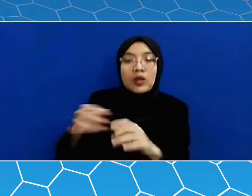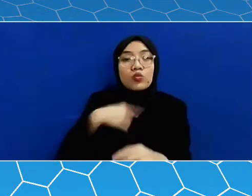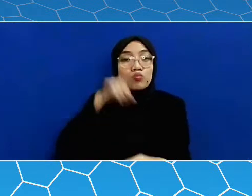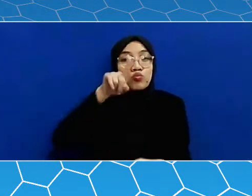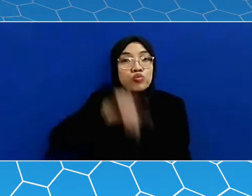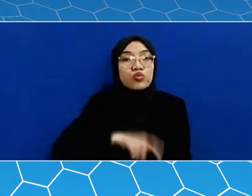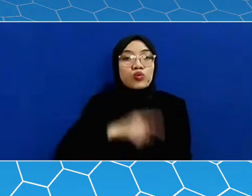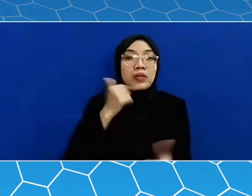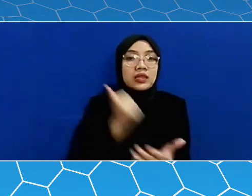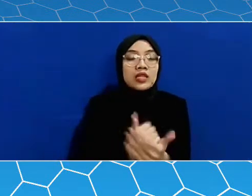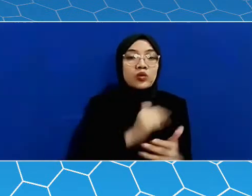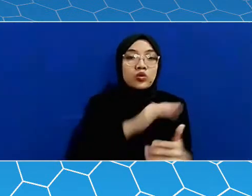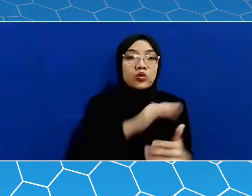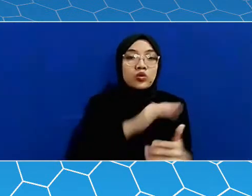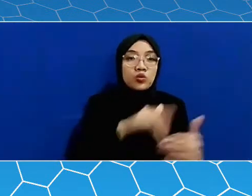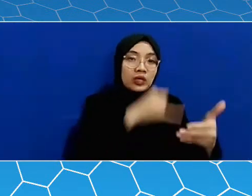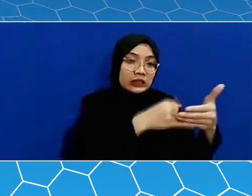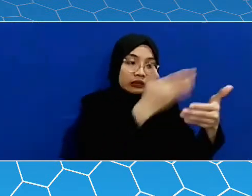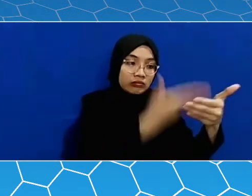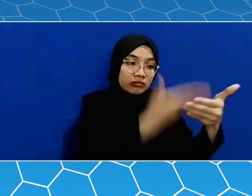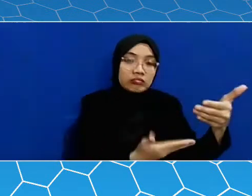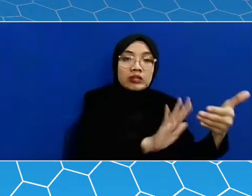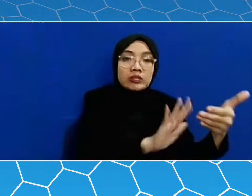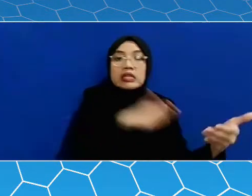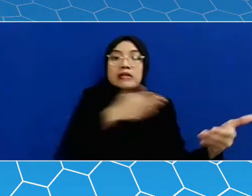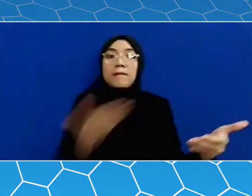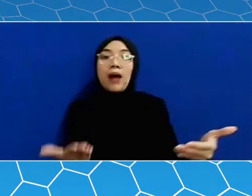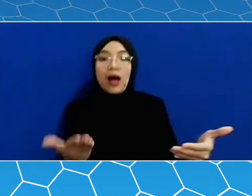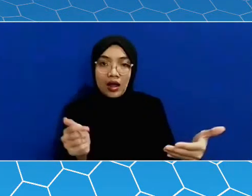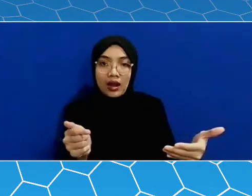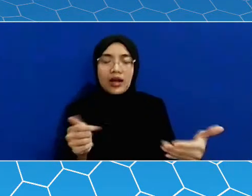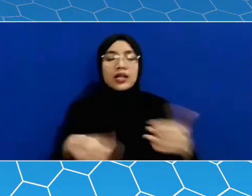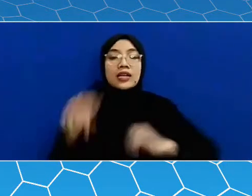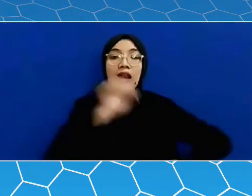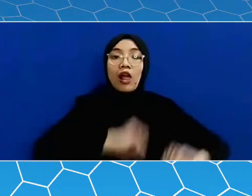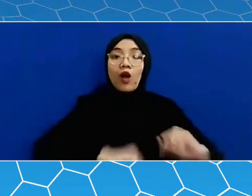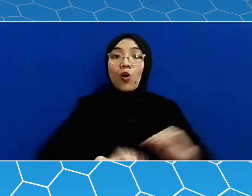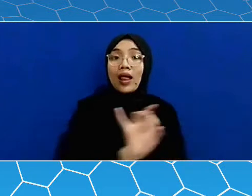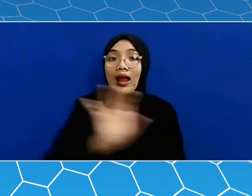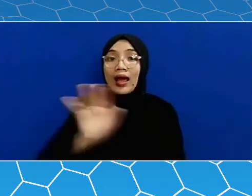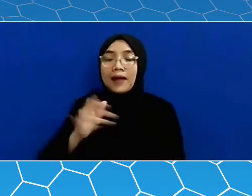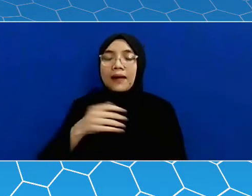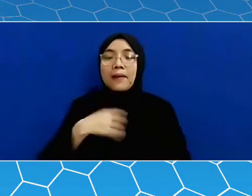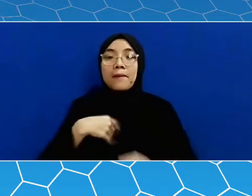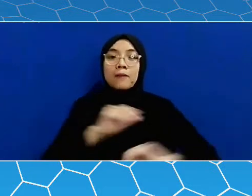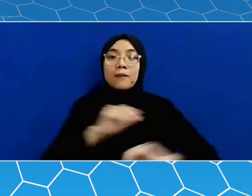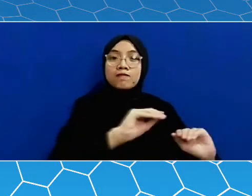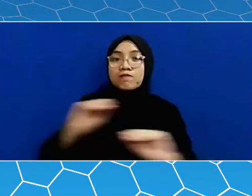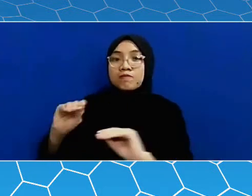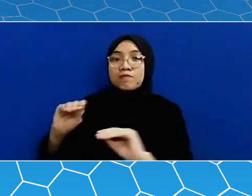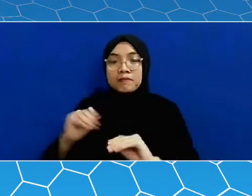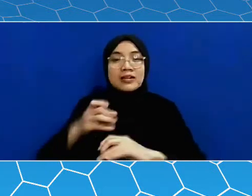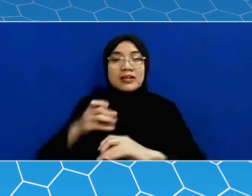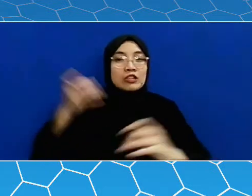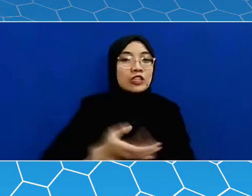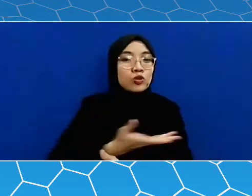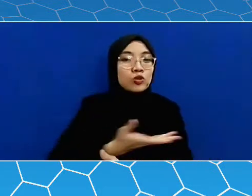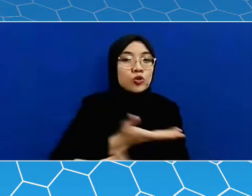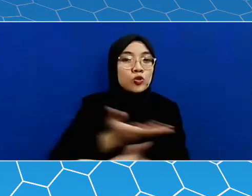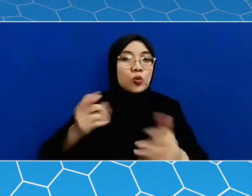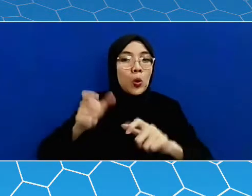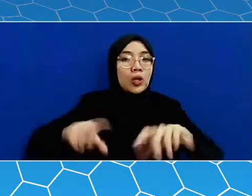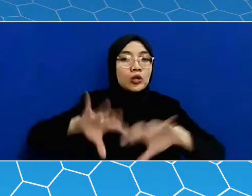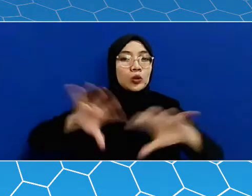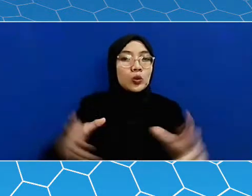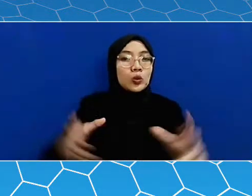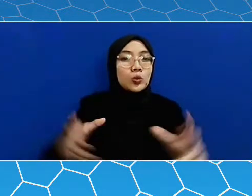and continue to do is run completely free open courses for anyone throughout the world so that we can support them in diabetes management.